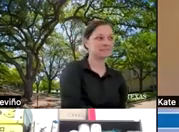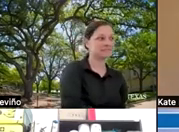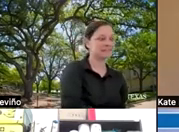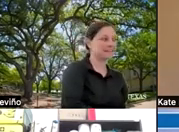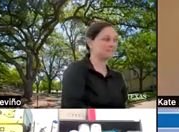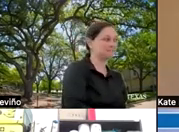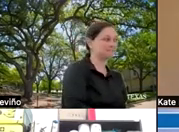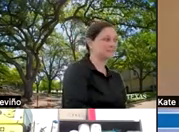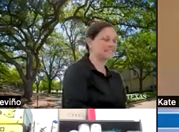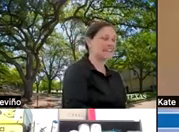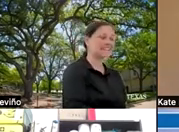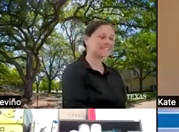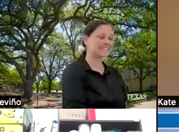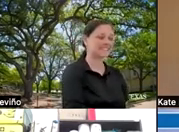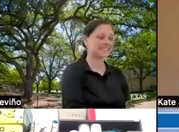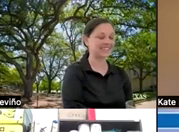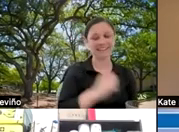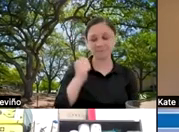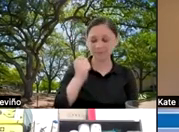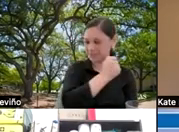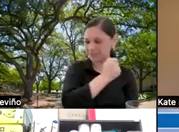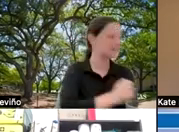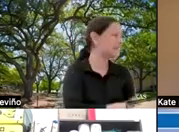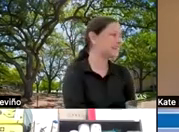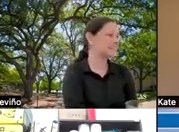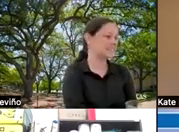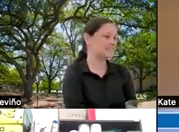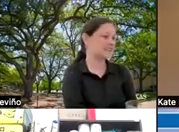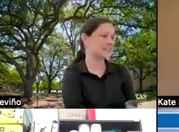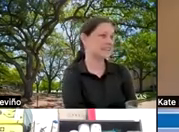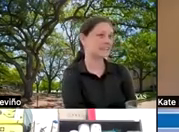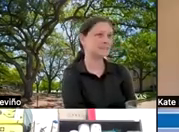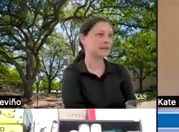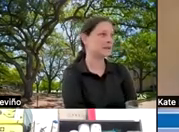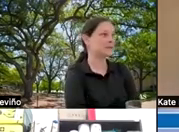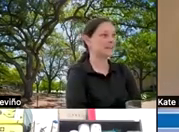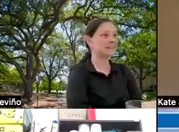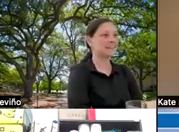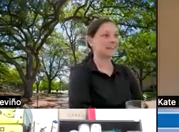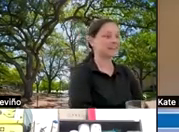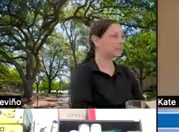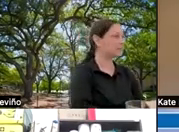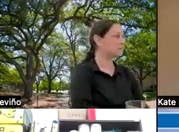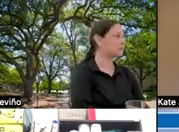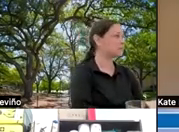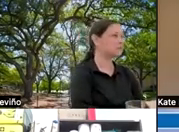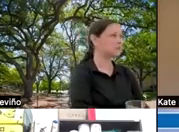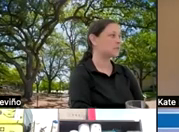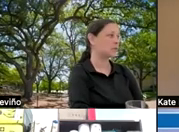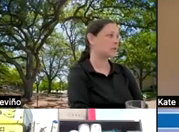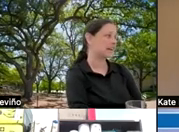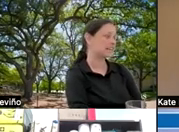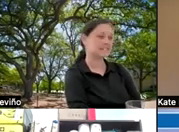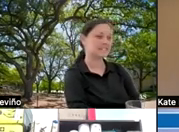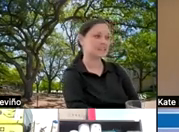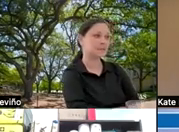either say it, you know, put your talking item up and we can unmute you,